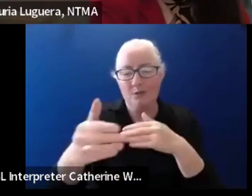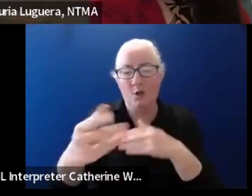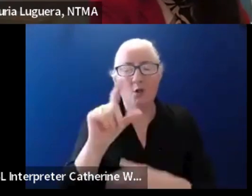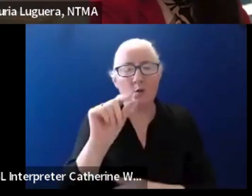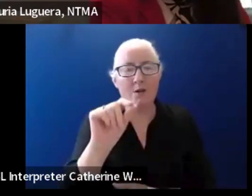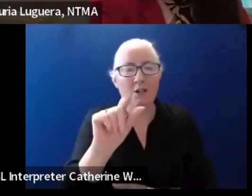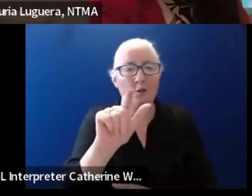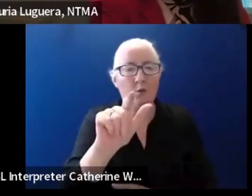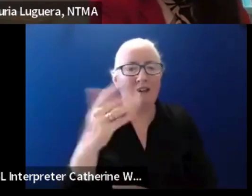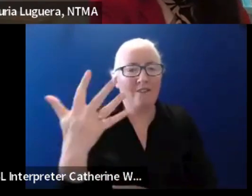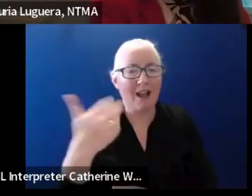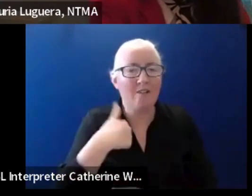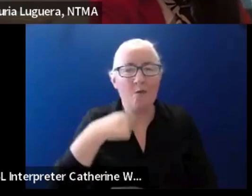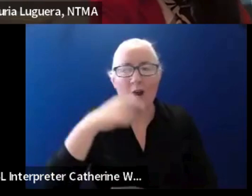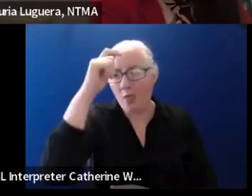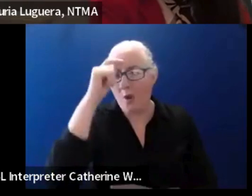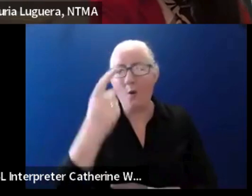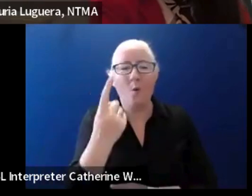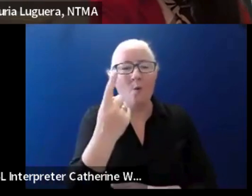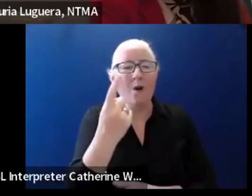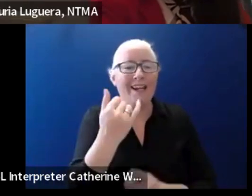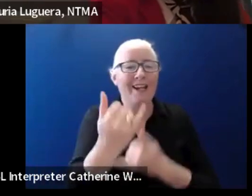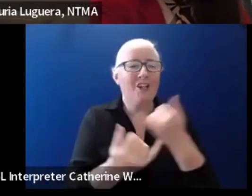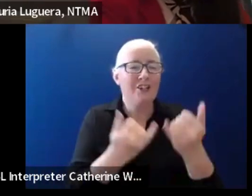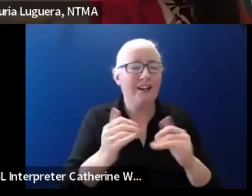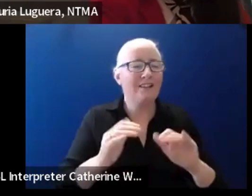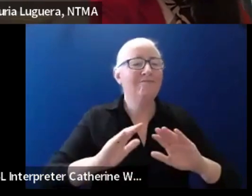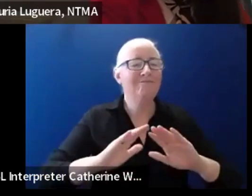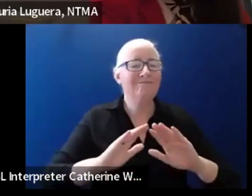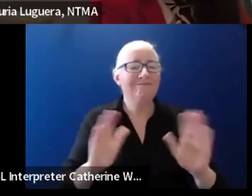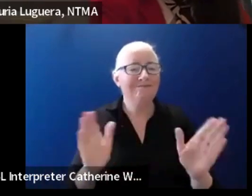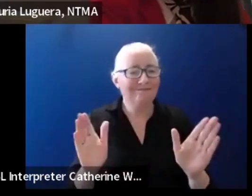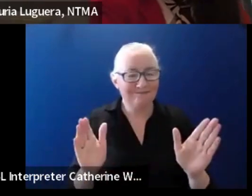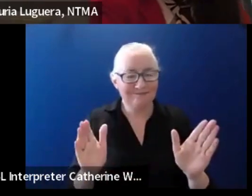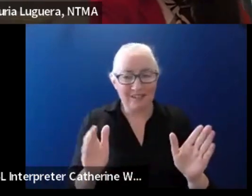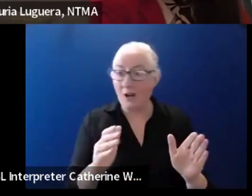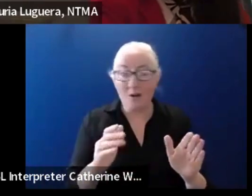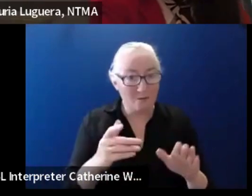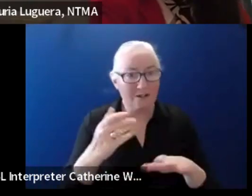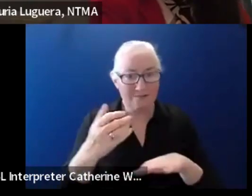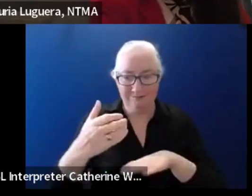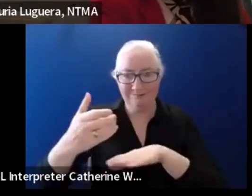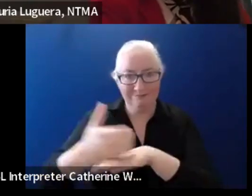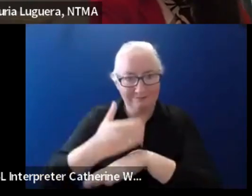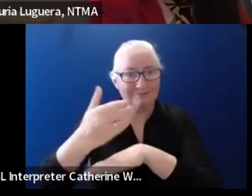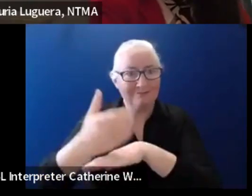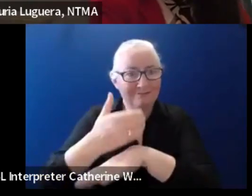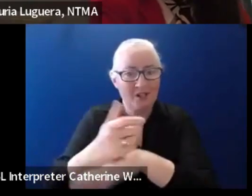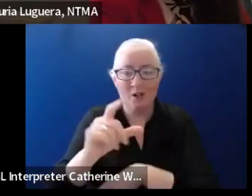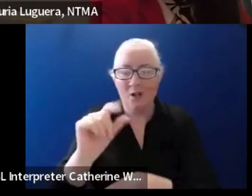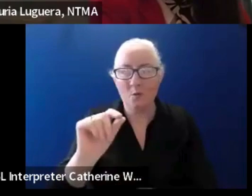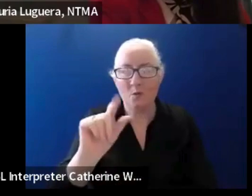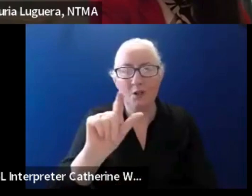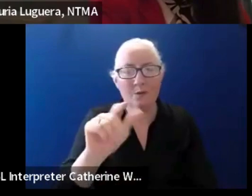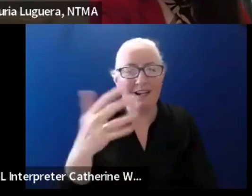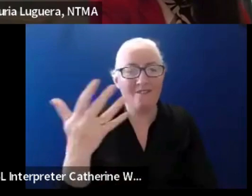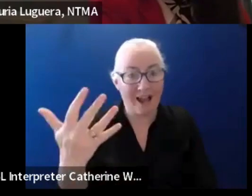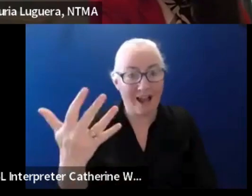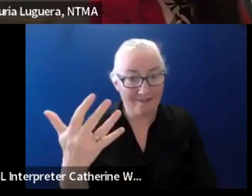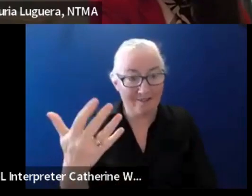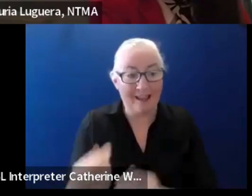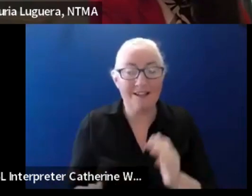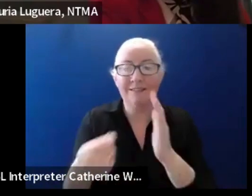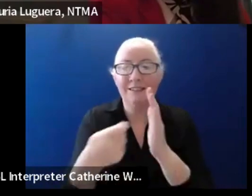though we thought it was just going to be 1 year to start, we're continuing it in 2025. And I should say